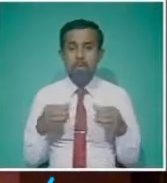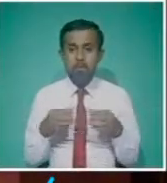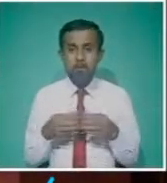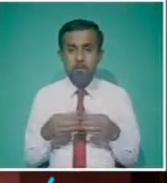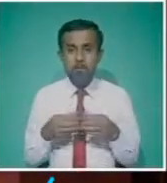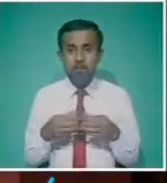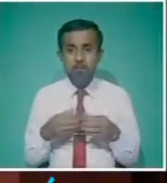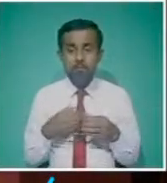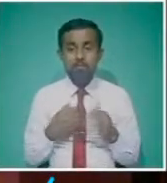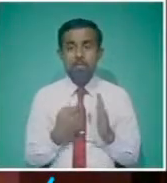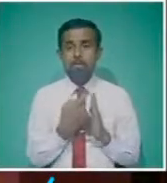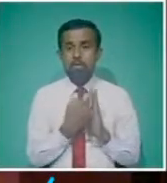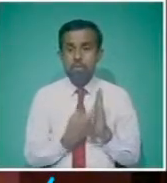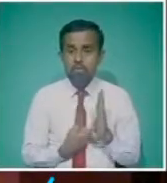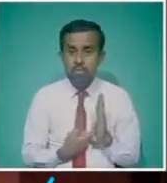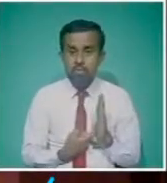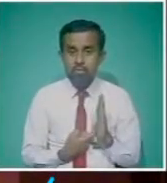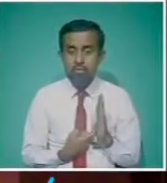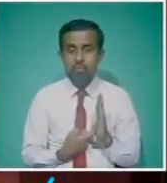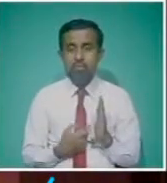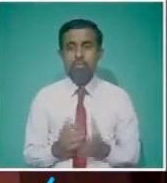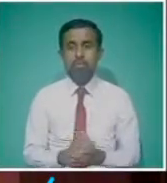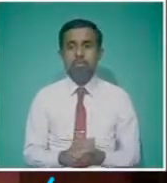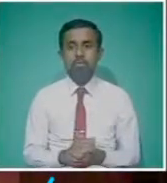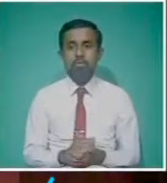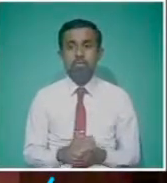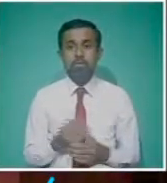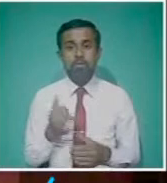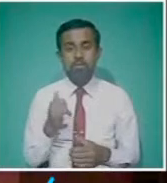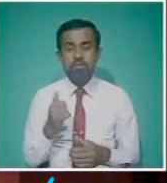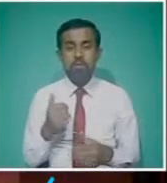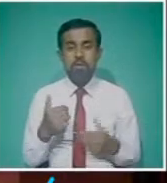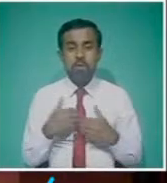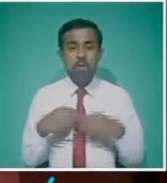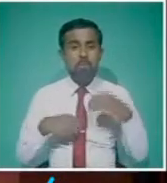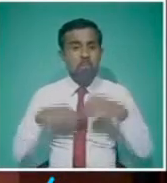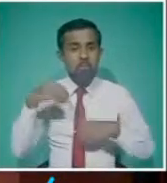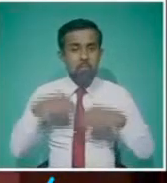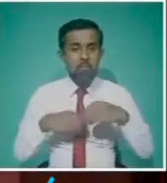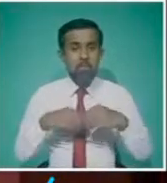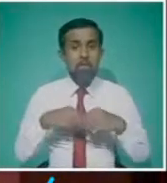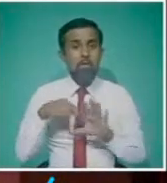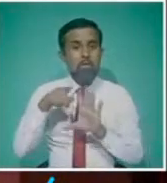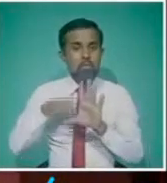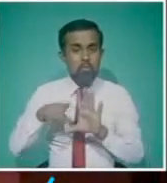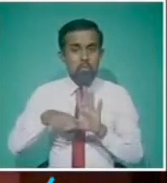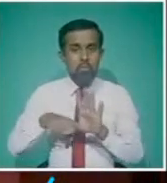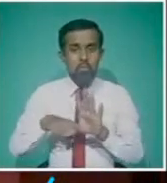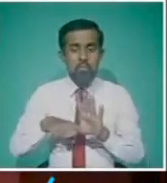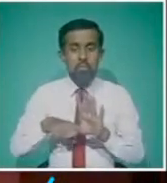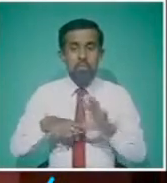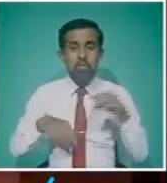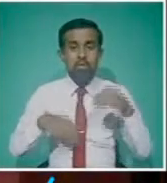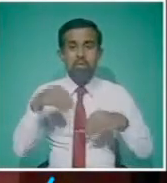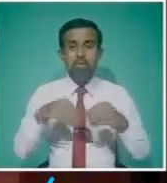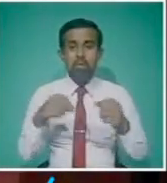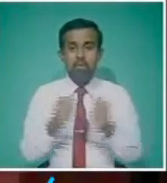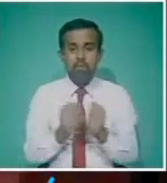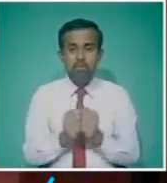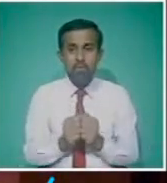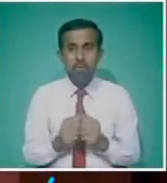laws, some of our political customs and political structures have all